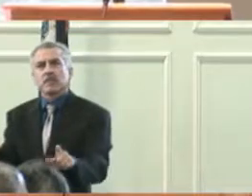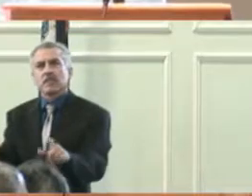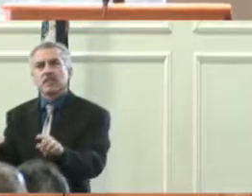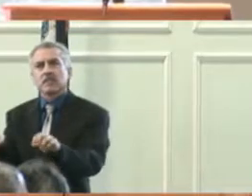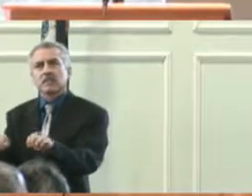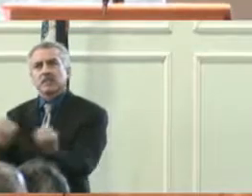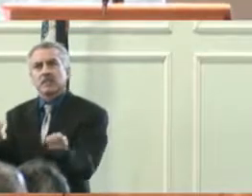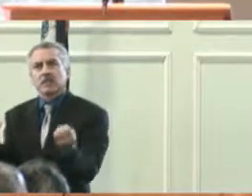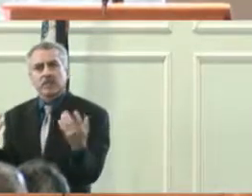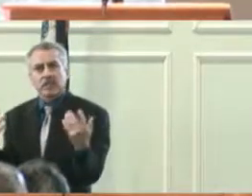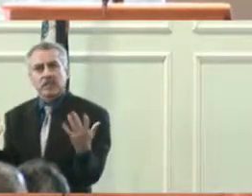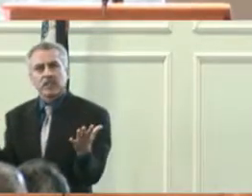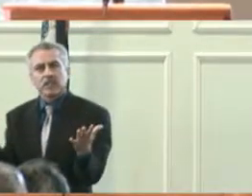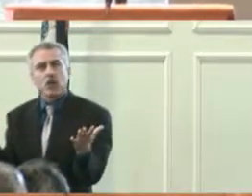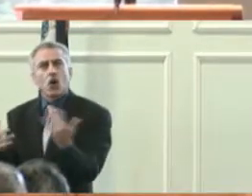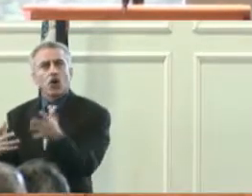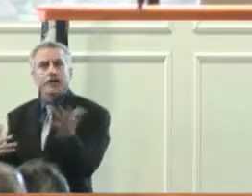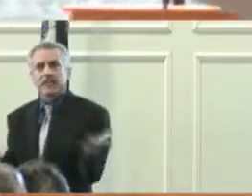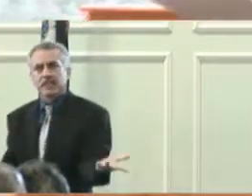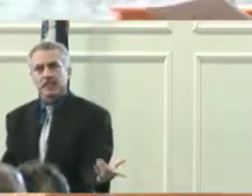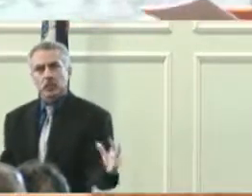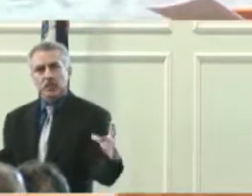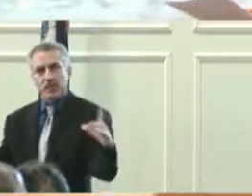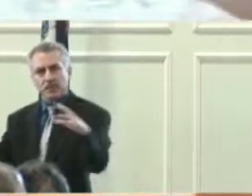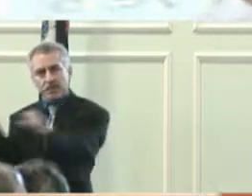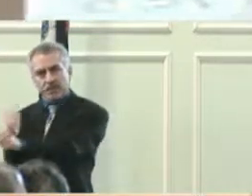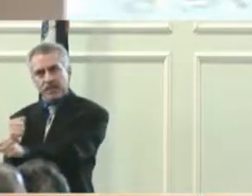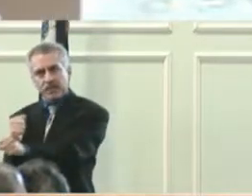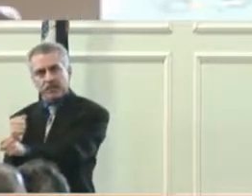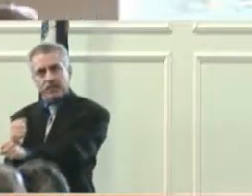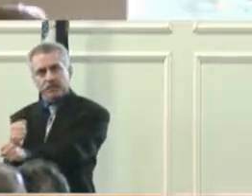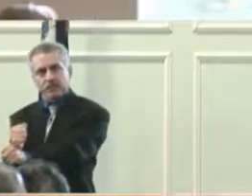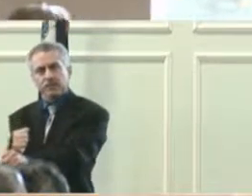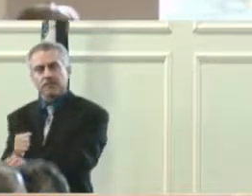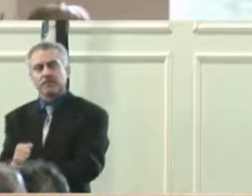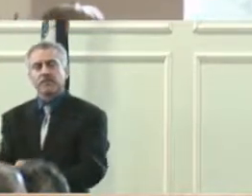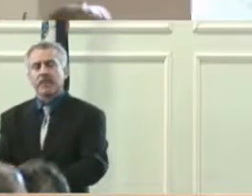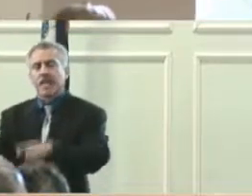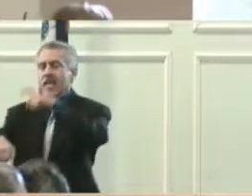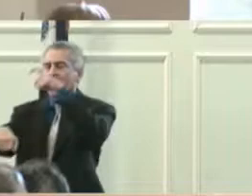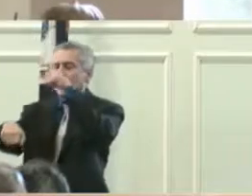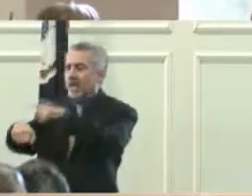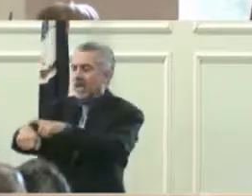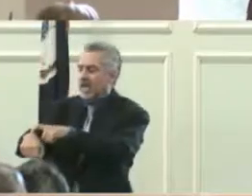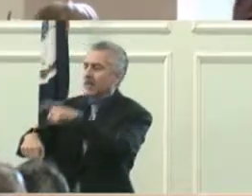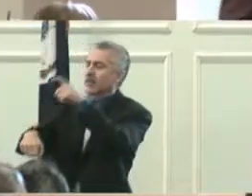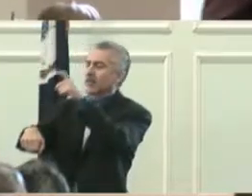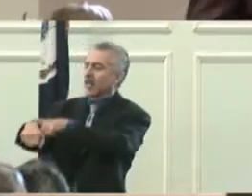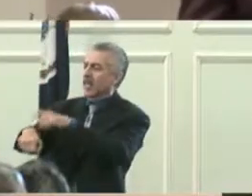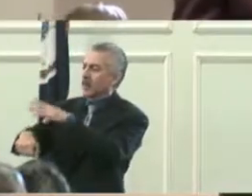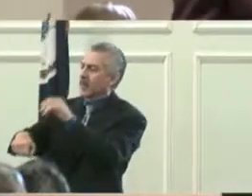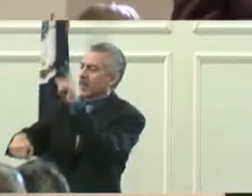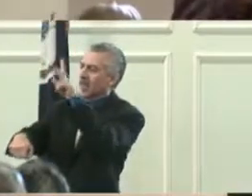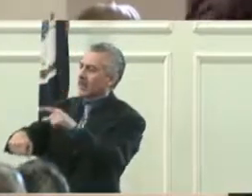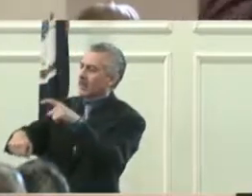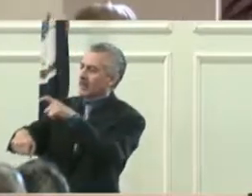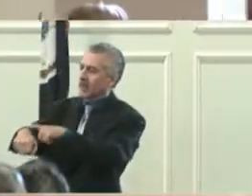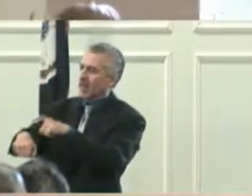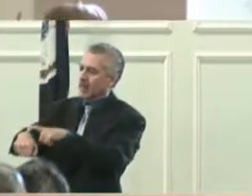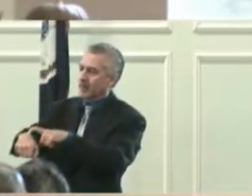be finished. And so we notice that this time prophecy, time, times, and half a time, refers